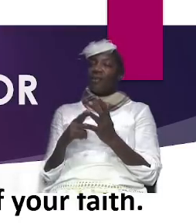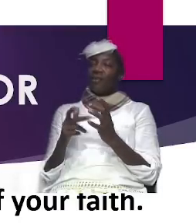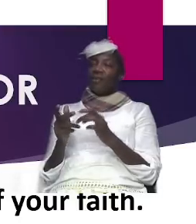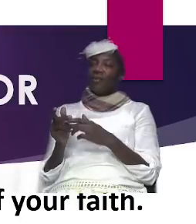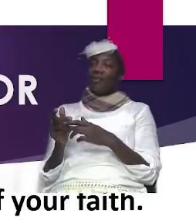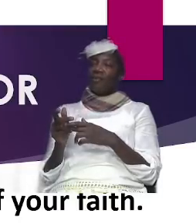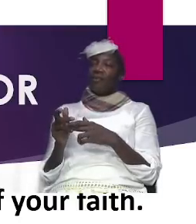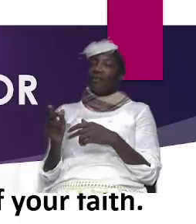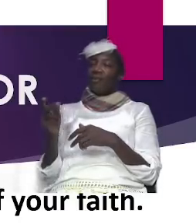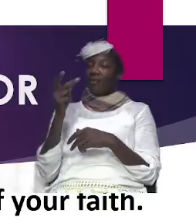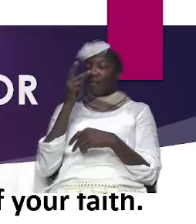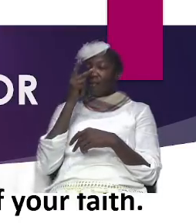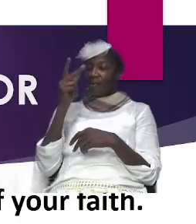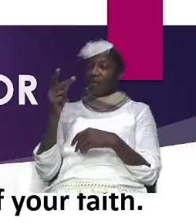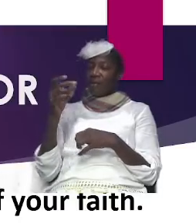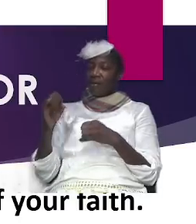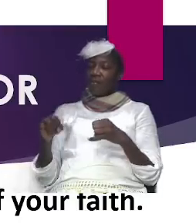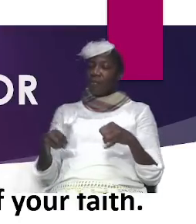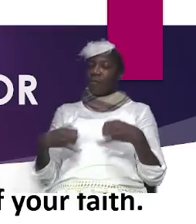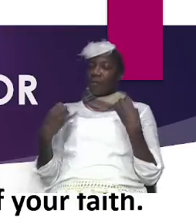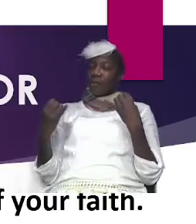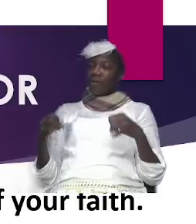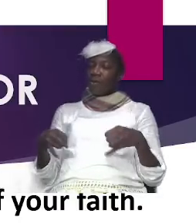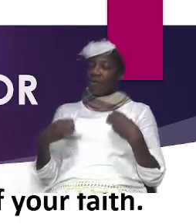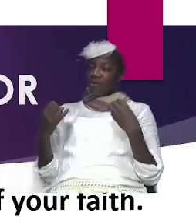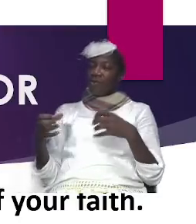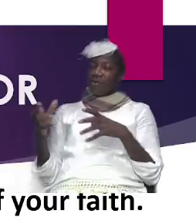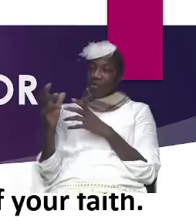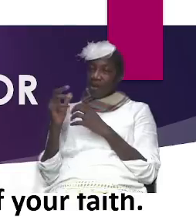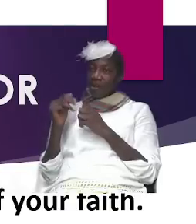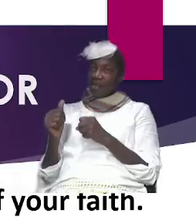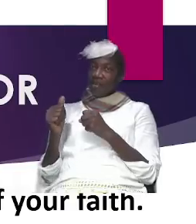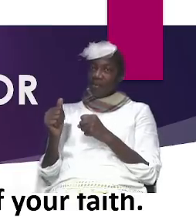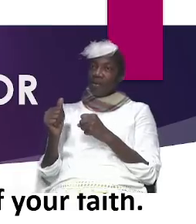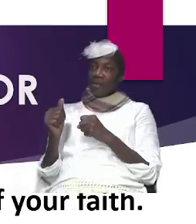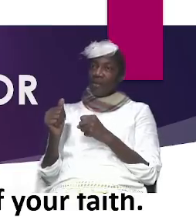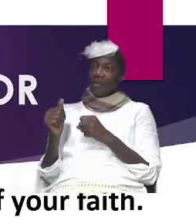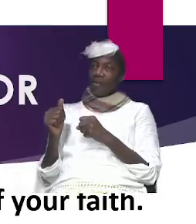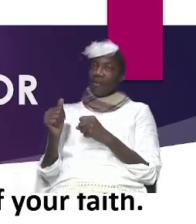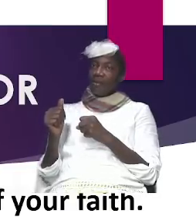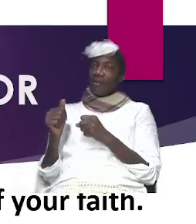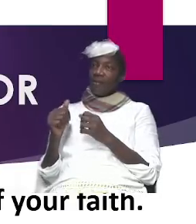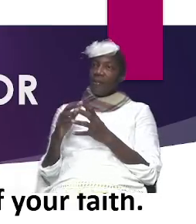our joyful acceptance of what? So the next slide. Our